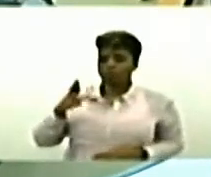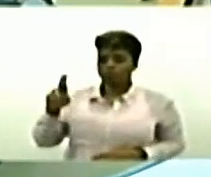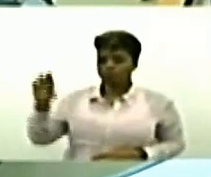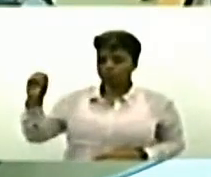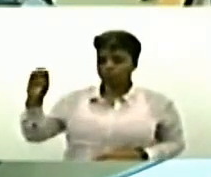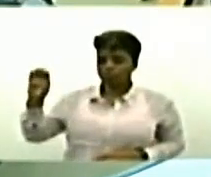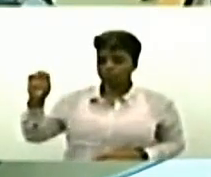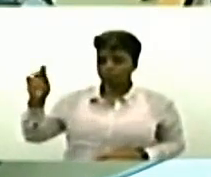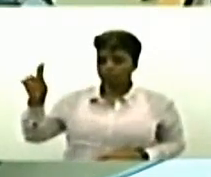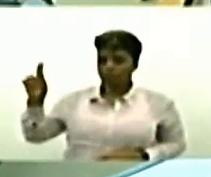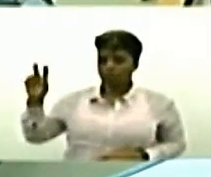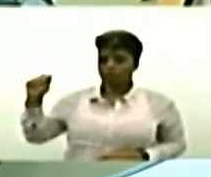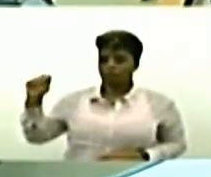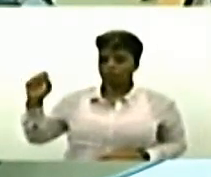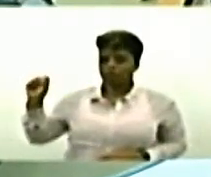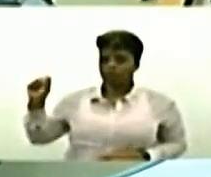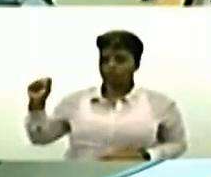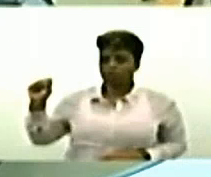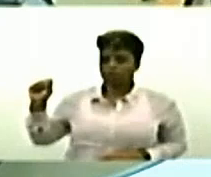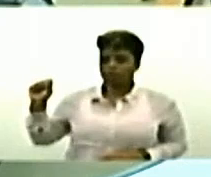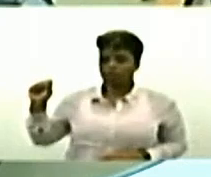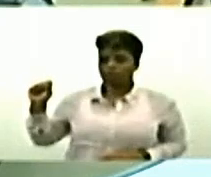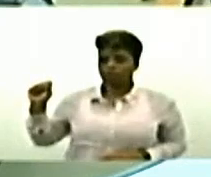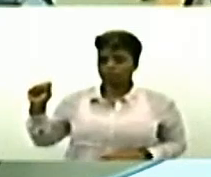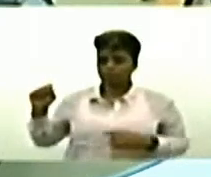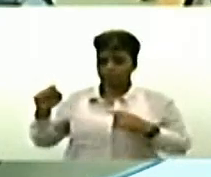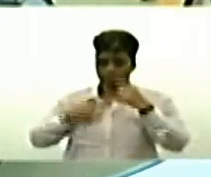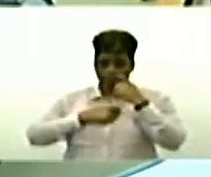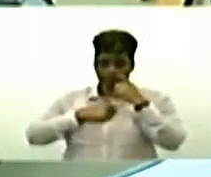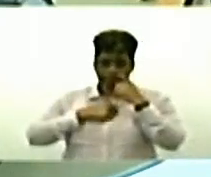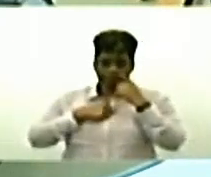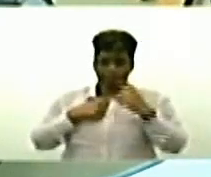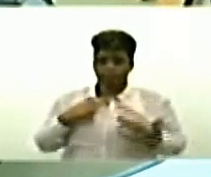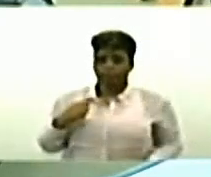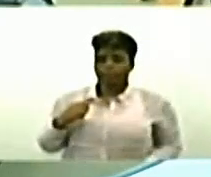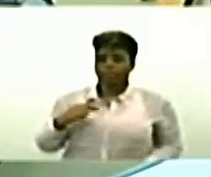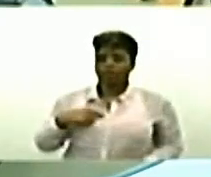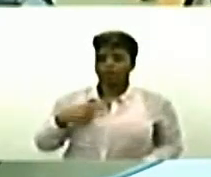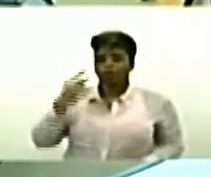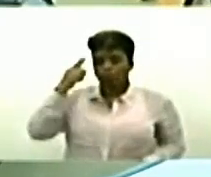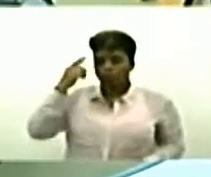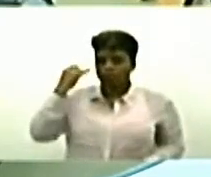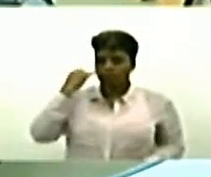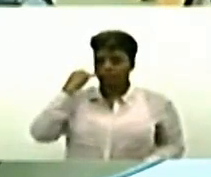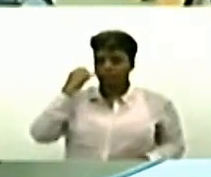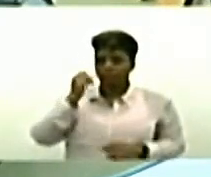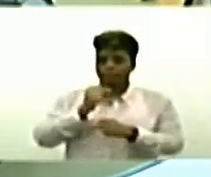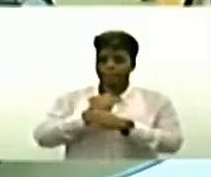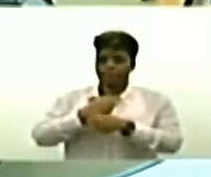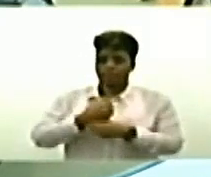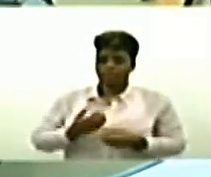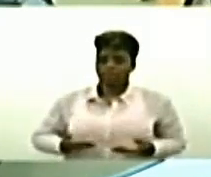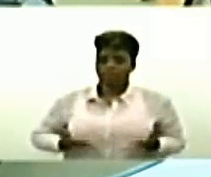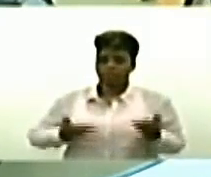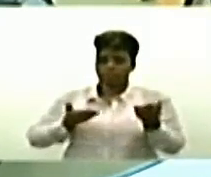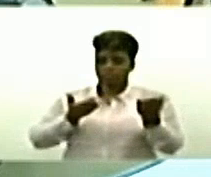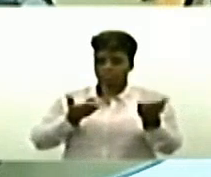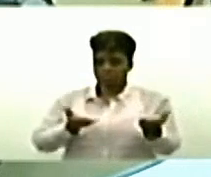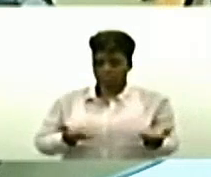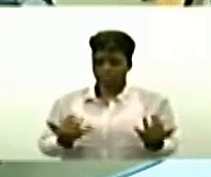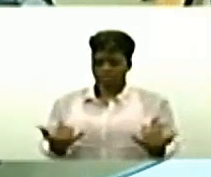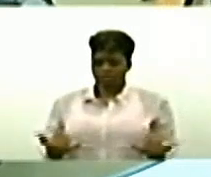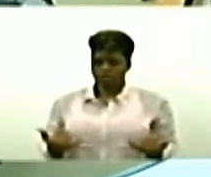wondered if we could have... You have to put your mic down because... Oh, sorry. I wondered if we could have made suggestions at this point.